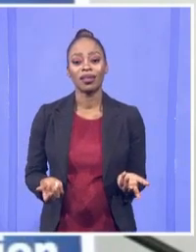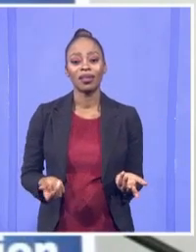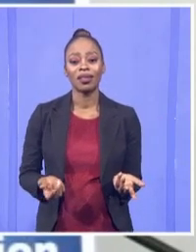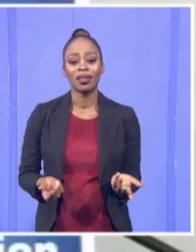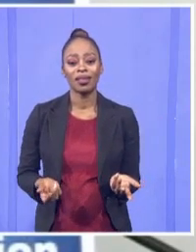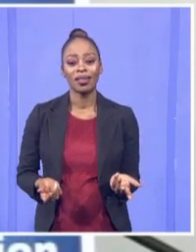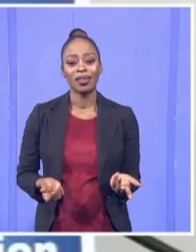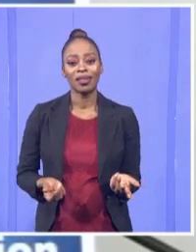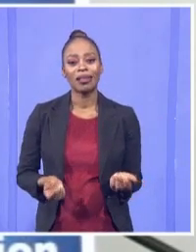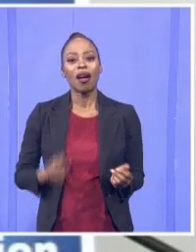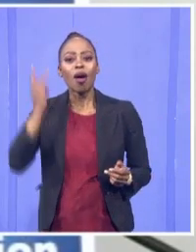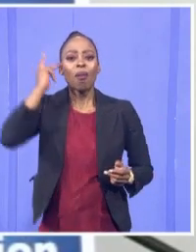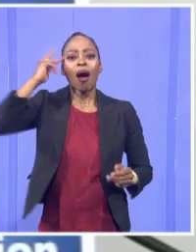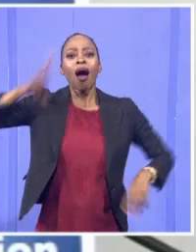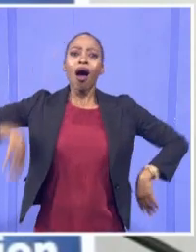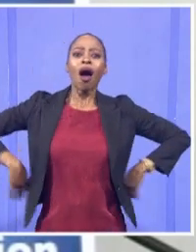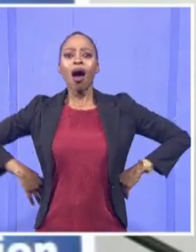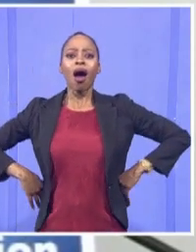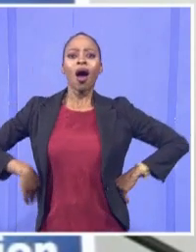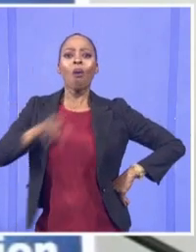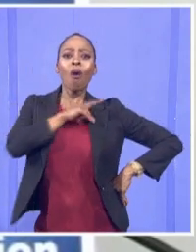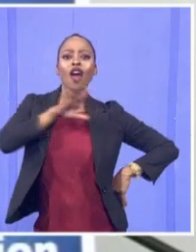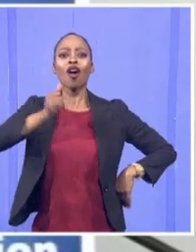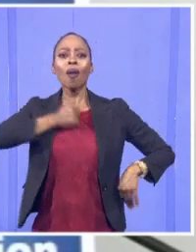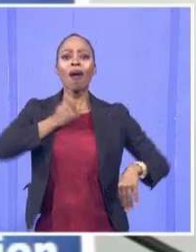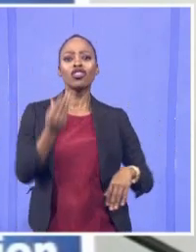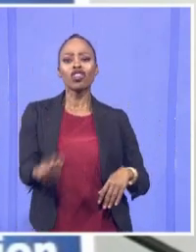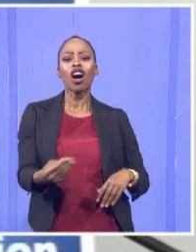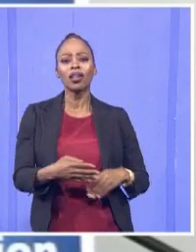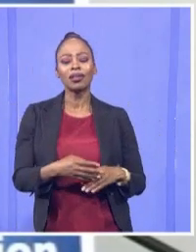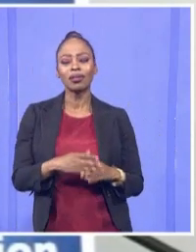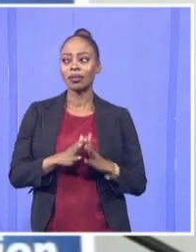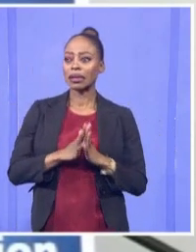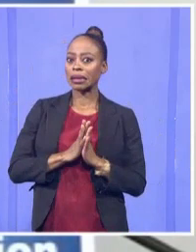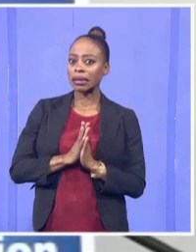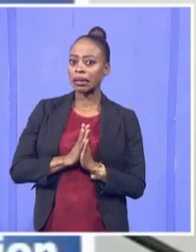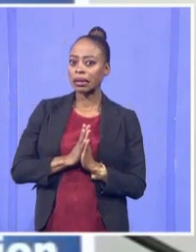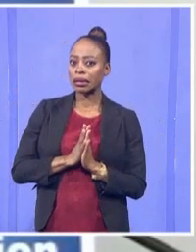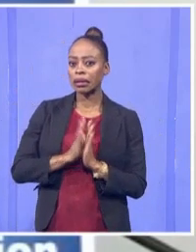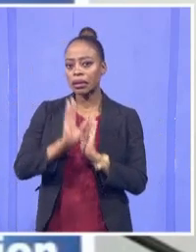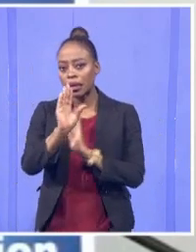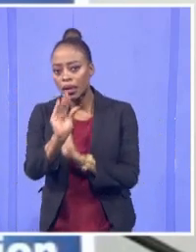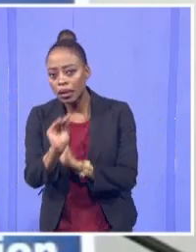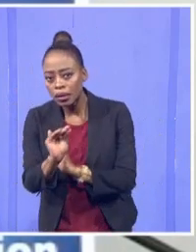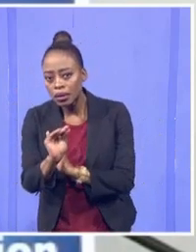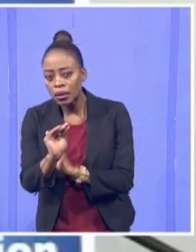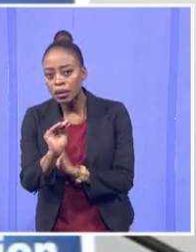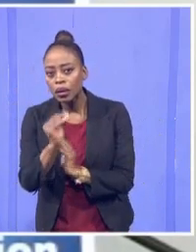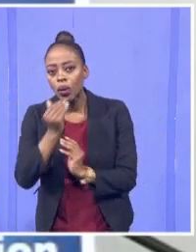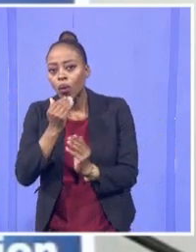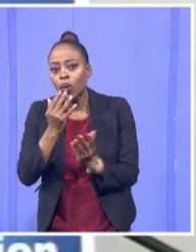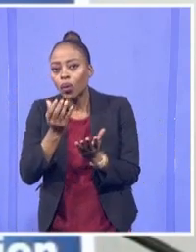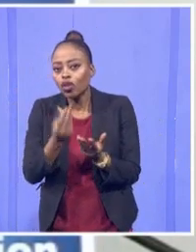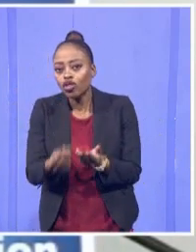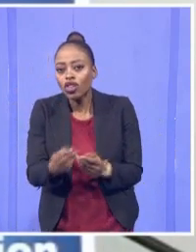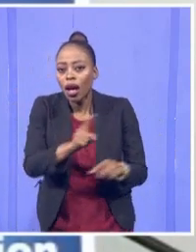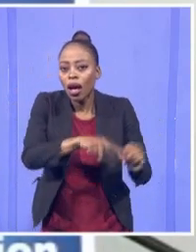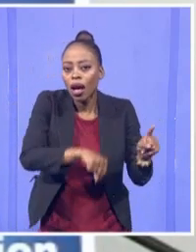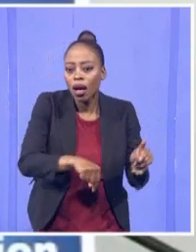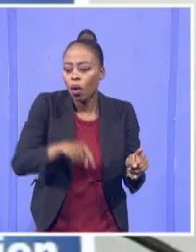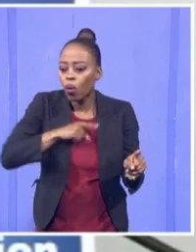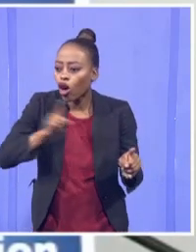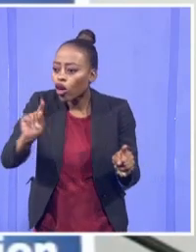And I know parents will say, why not my child? And I always ask, whose child must I take out to allow your